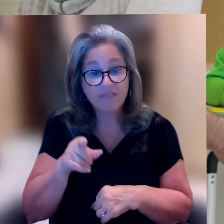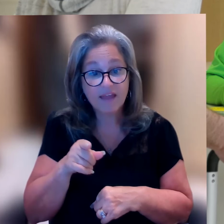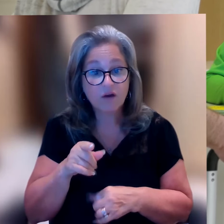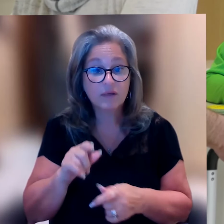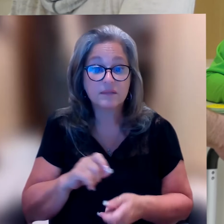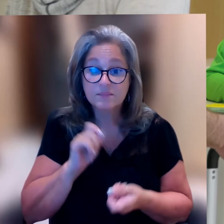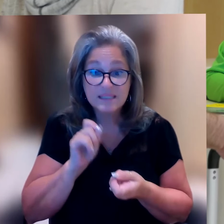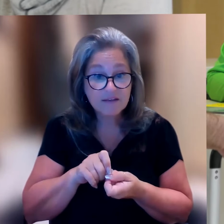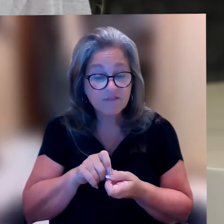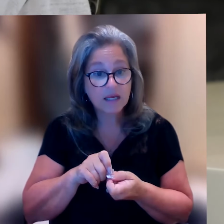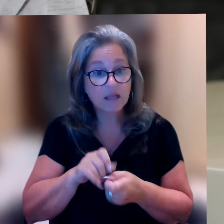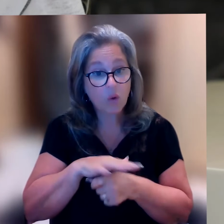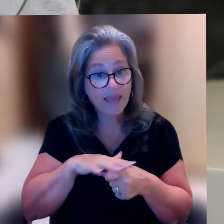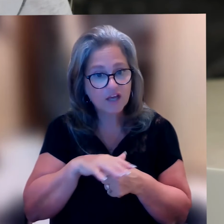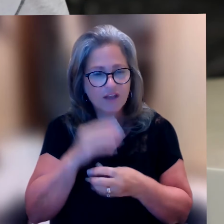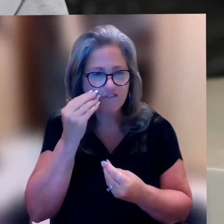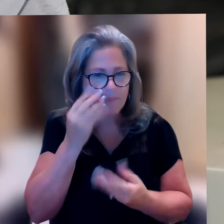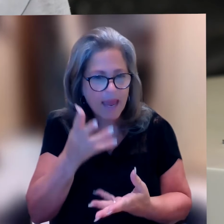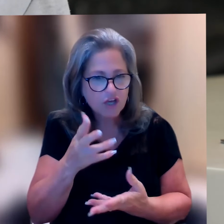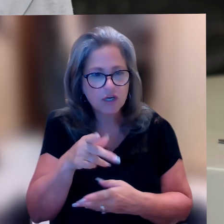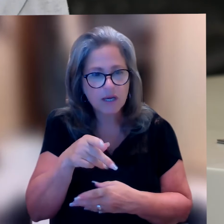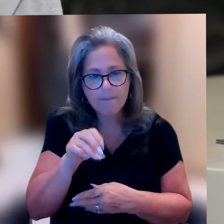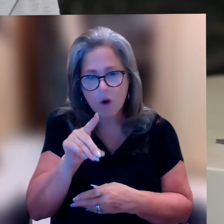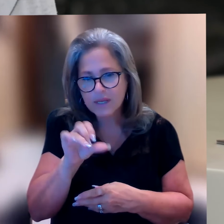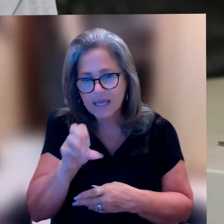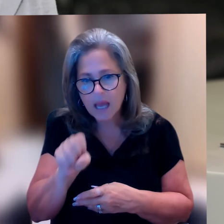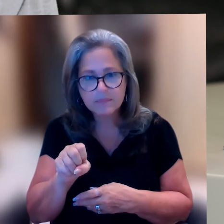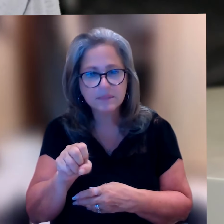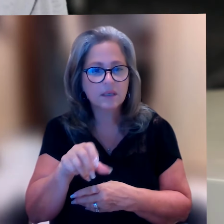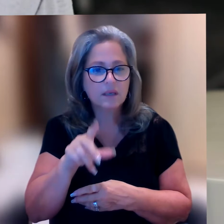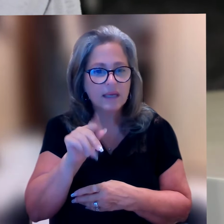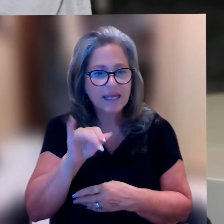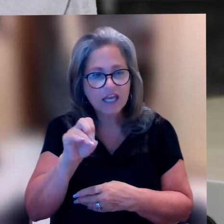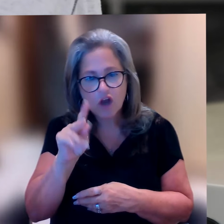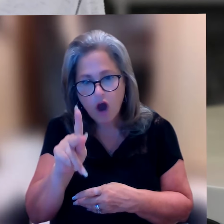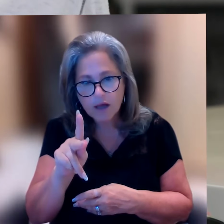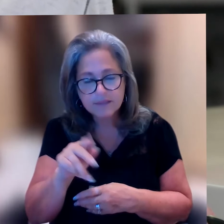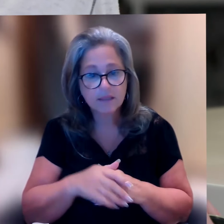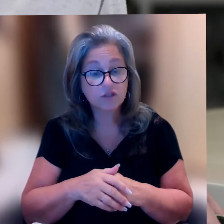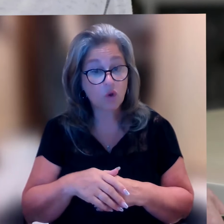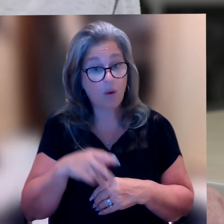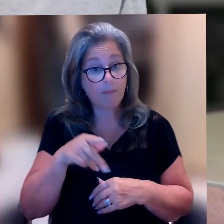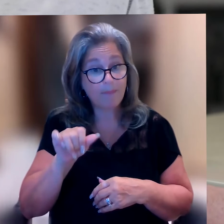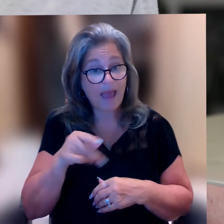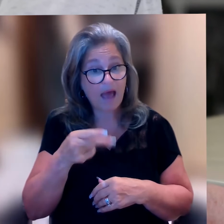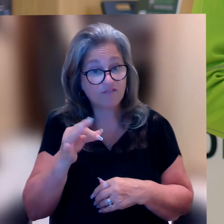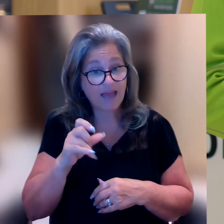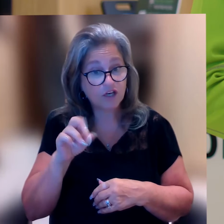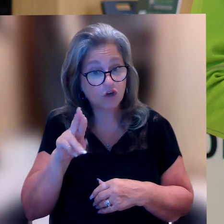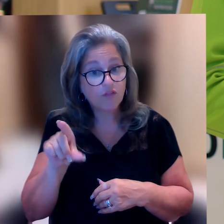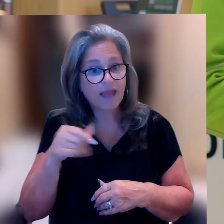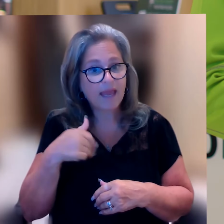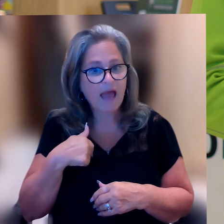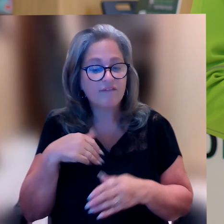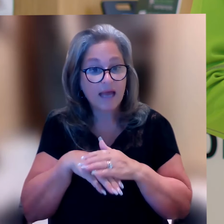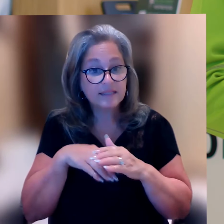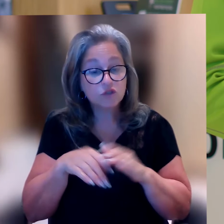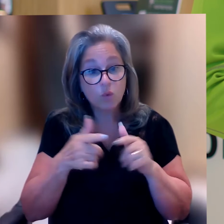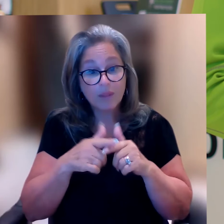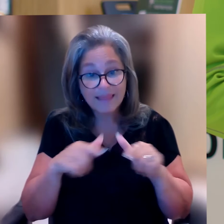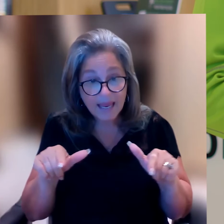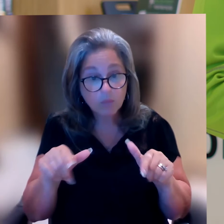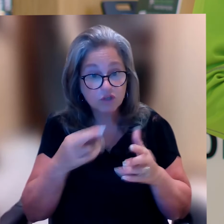locations like our information desk. They're at podiums and kiosks. So our Pathfinders, they have access to a language resource